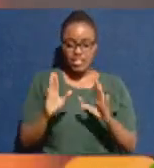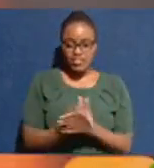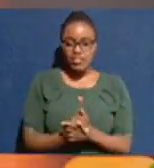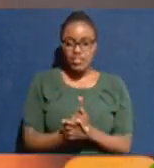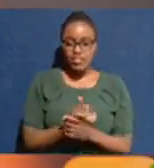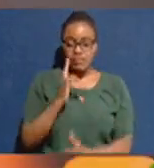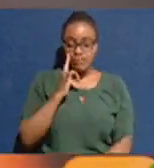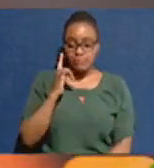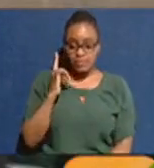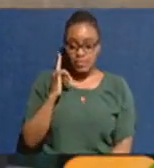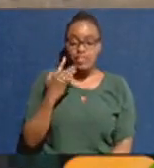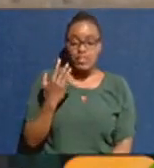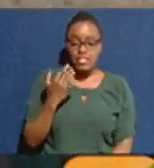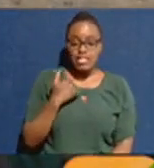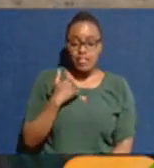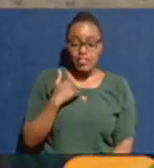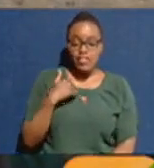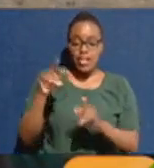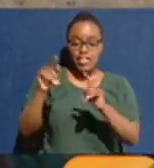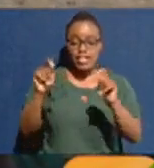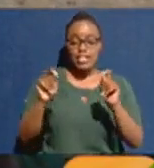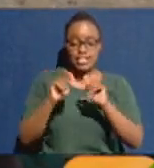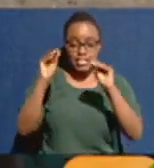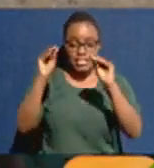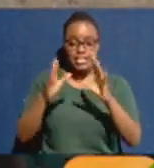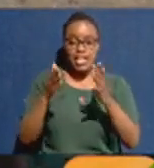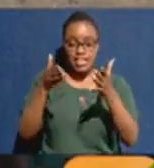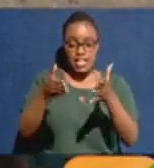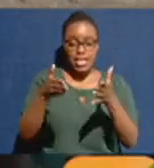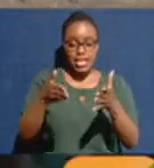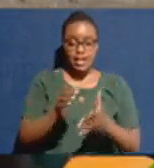Gift Kidodo is the grade 2 teacher here.